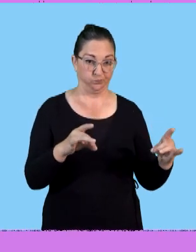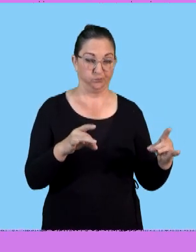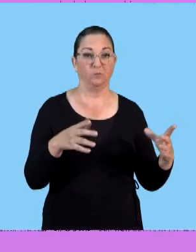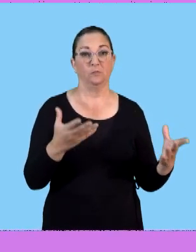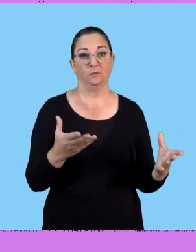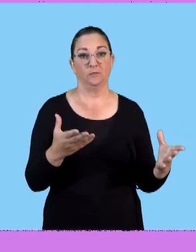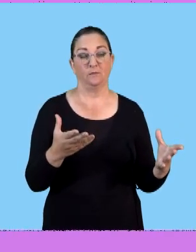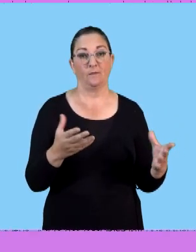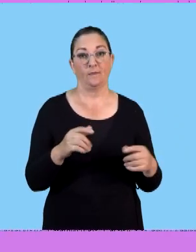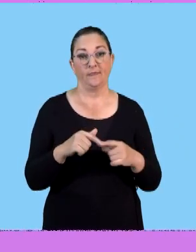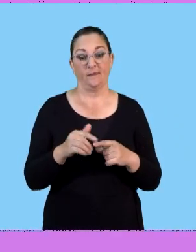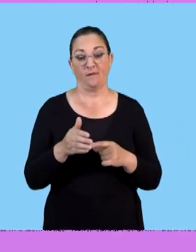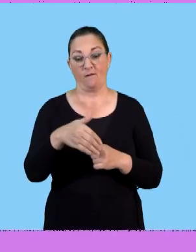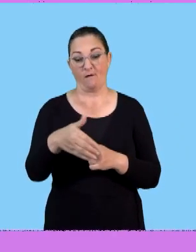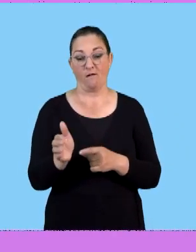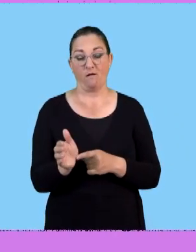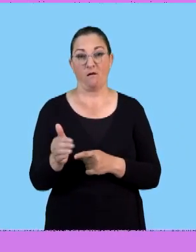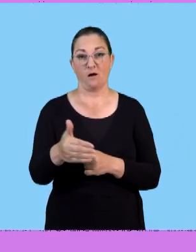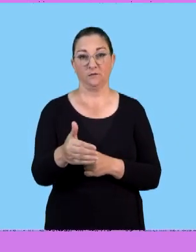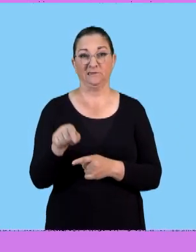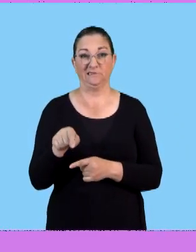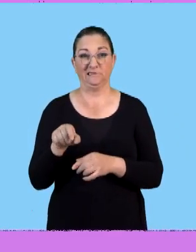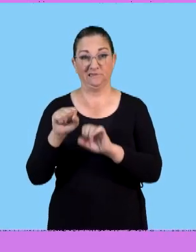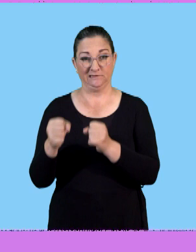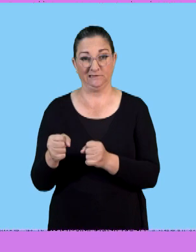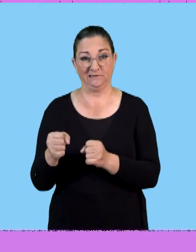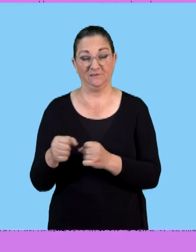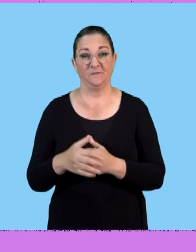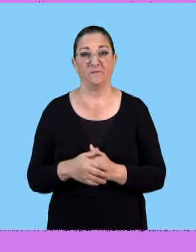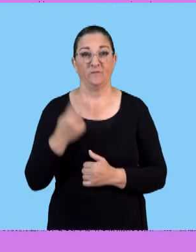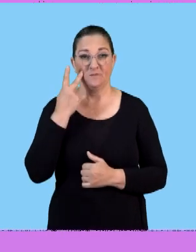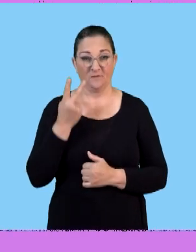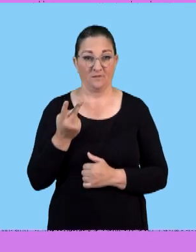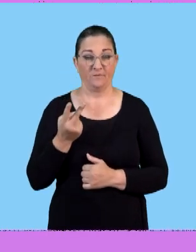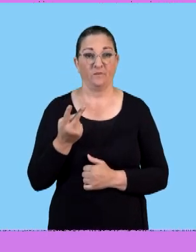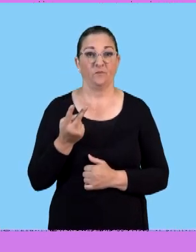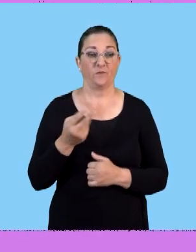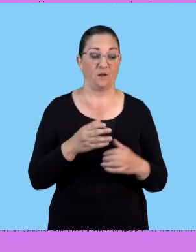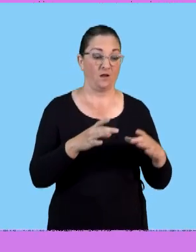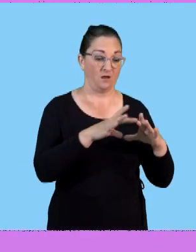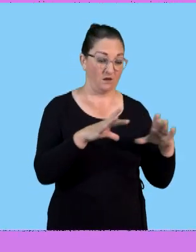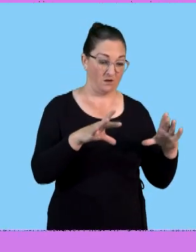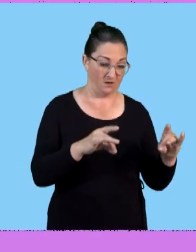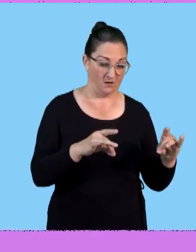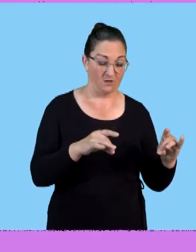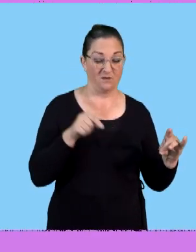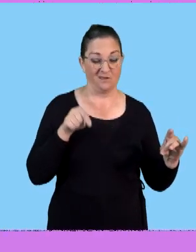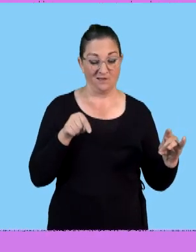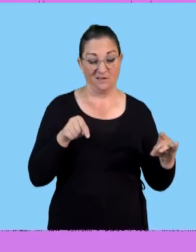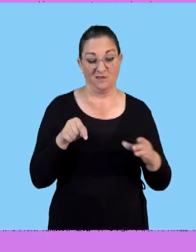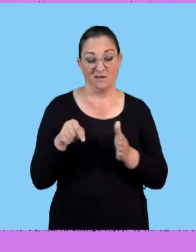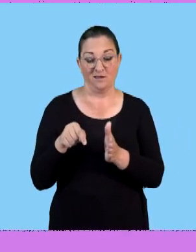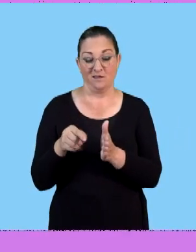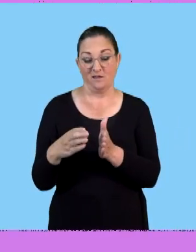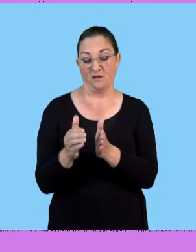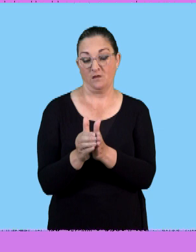shape at the one end and then a semicircular shape at the other end of the pool. So we have a rectangular